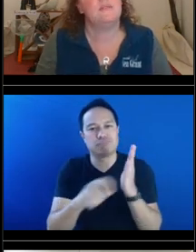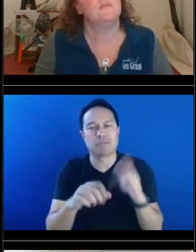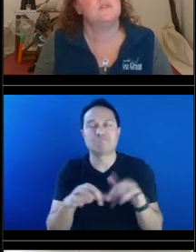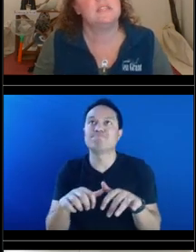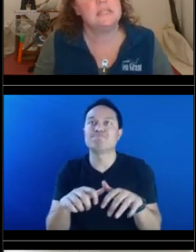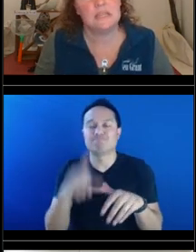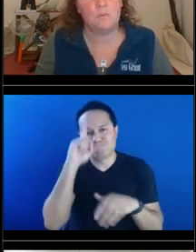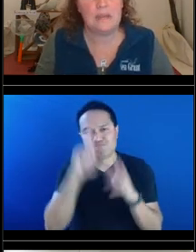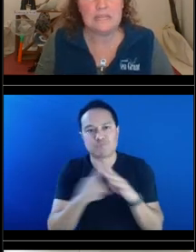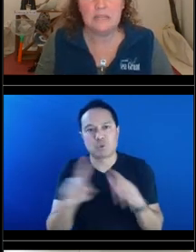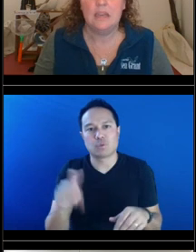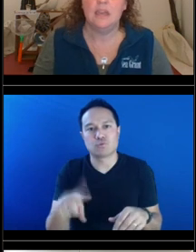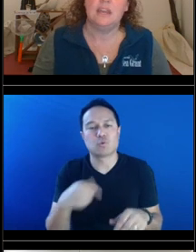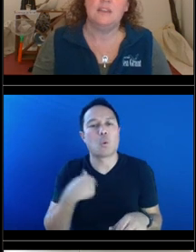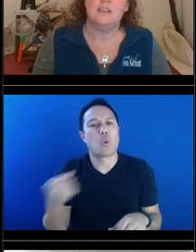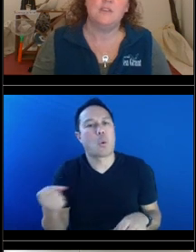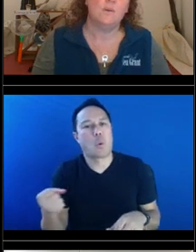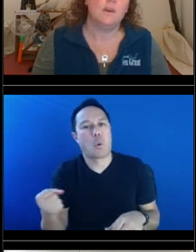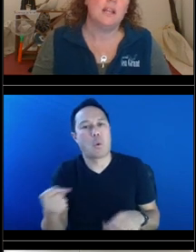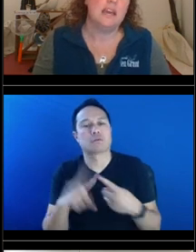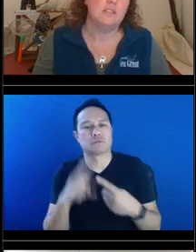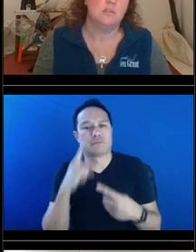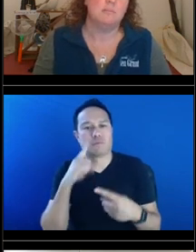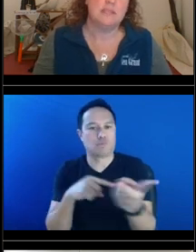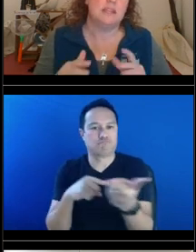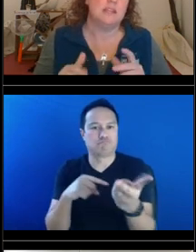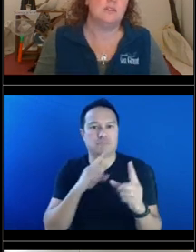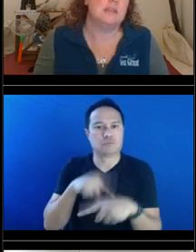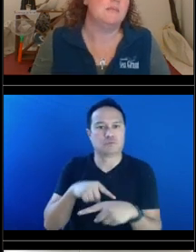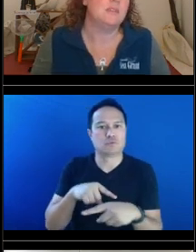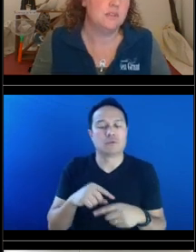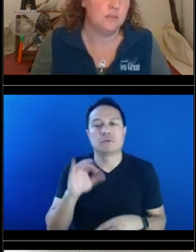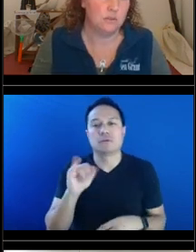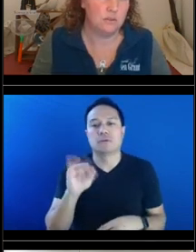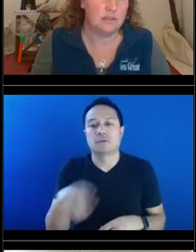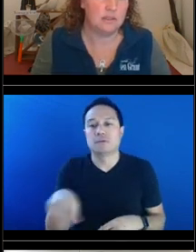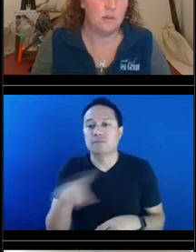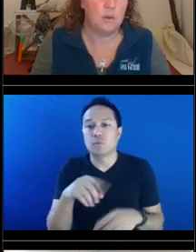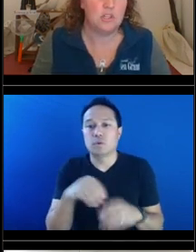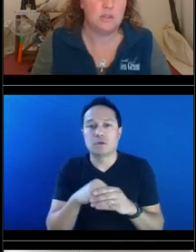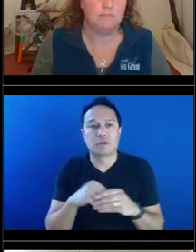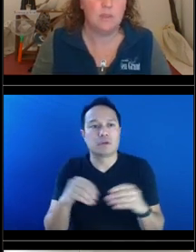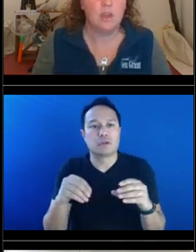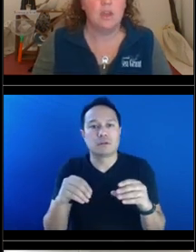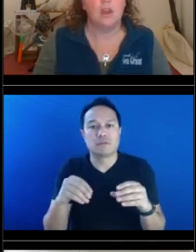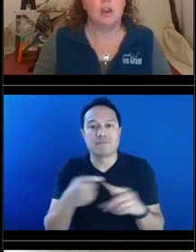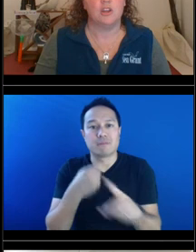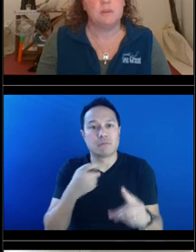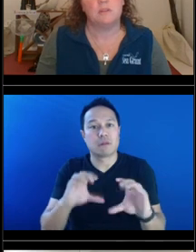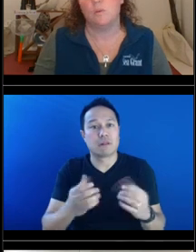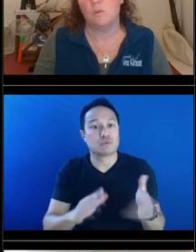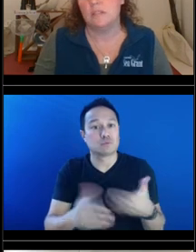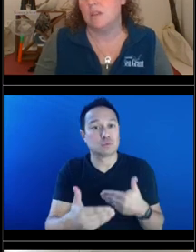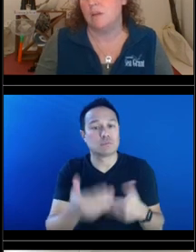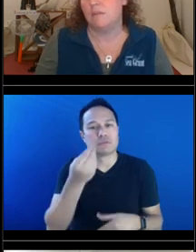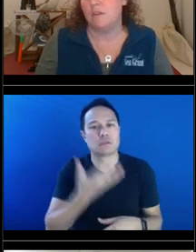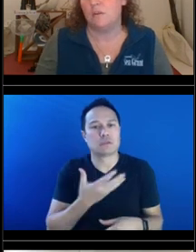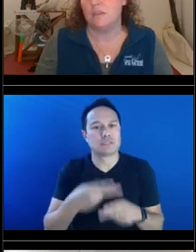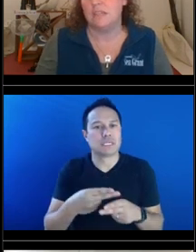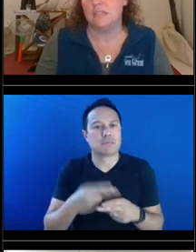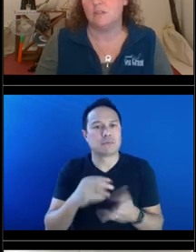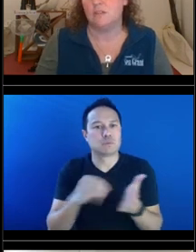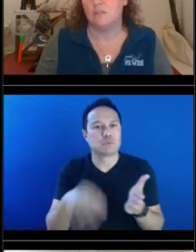I will save them for Stacy and Wendy. And if you are a classroom, please let us know the name of the student who's asking the question. Our speakers are going to